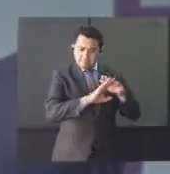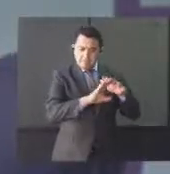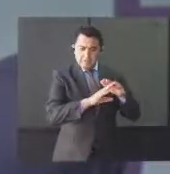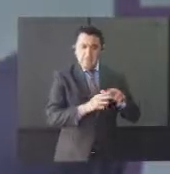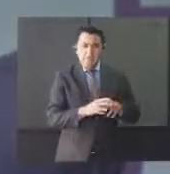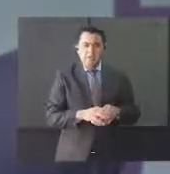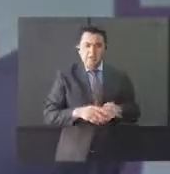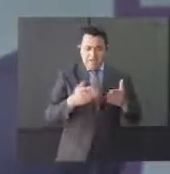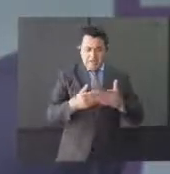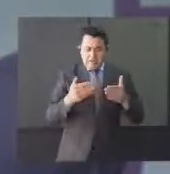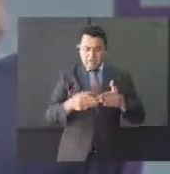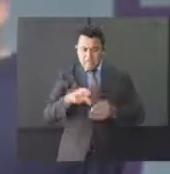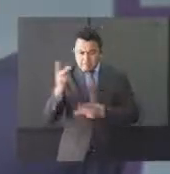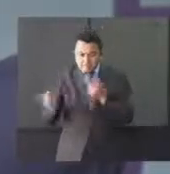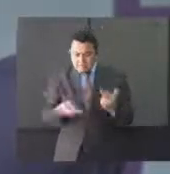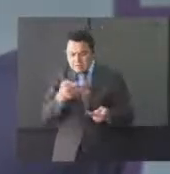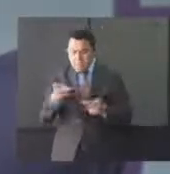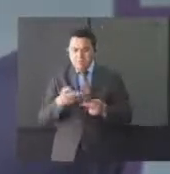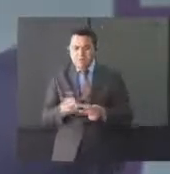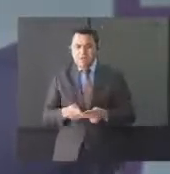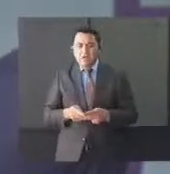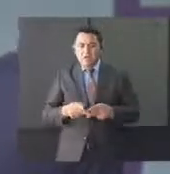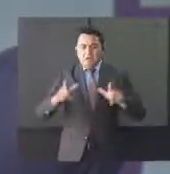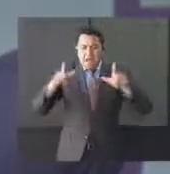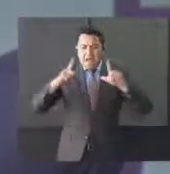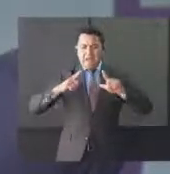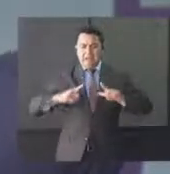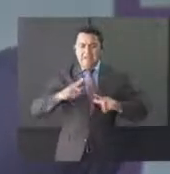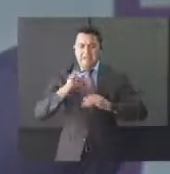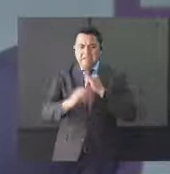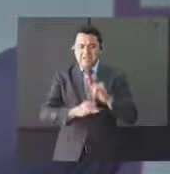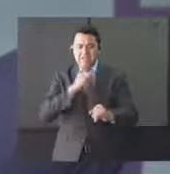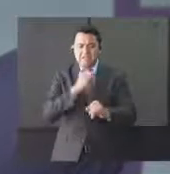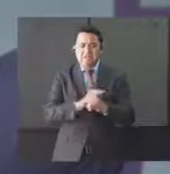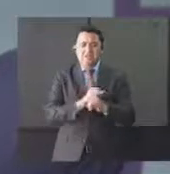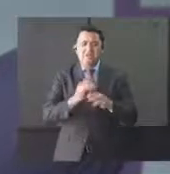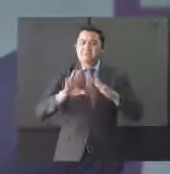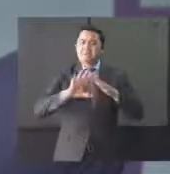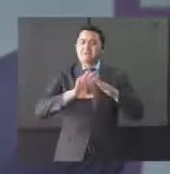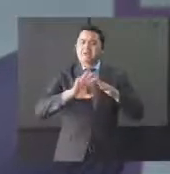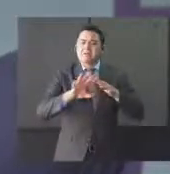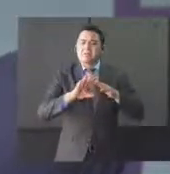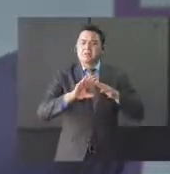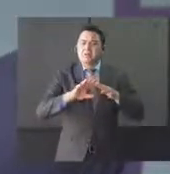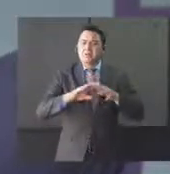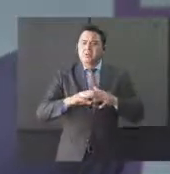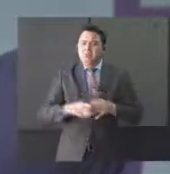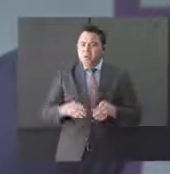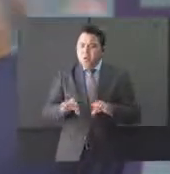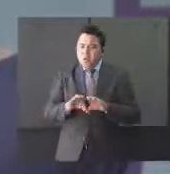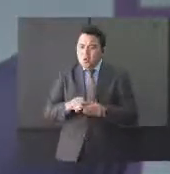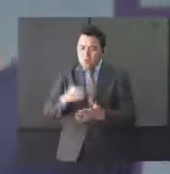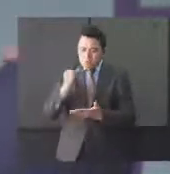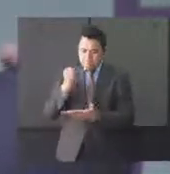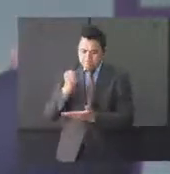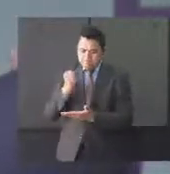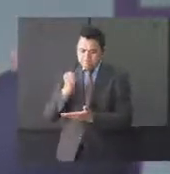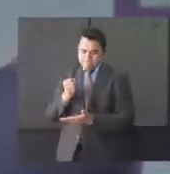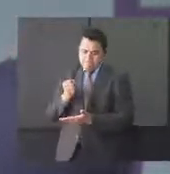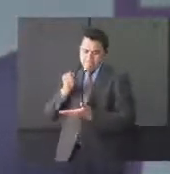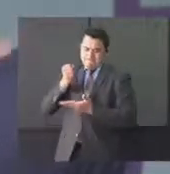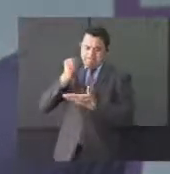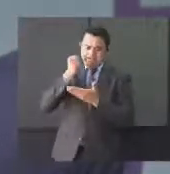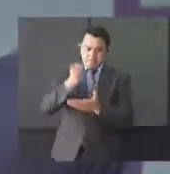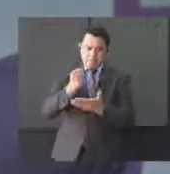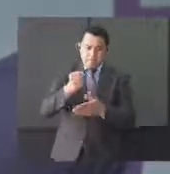and what does an international cooperation agency has to do, even in investing budget in something like this.